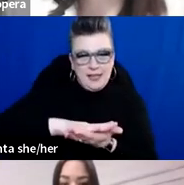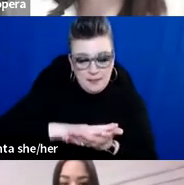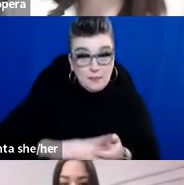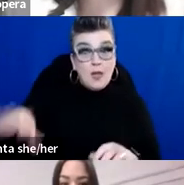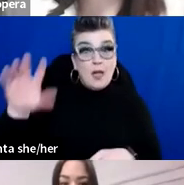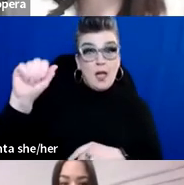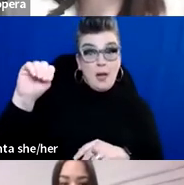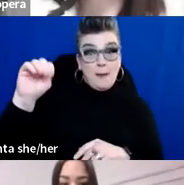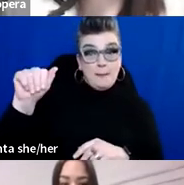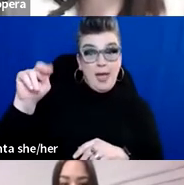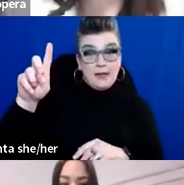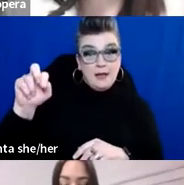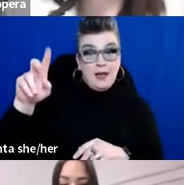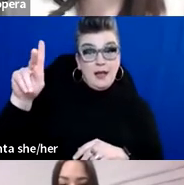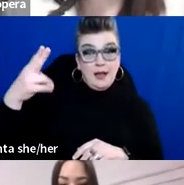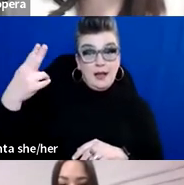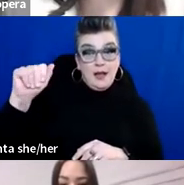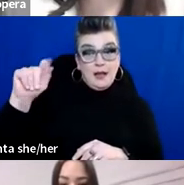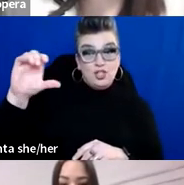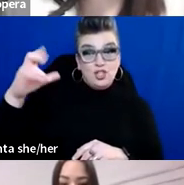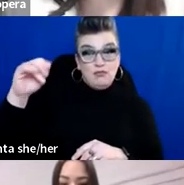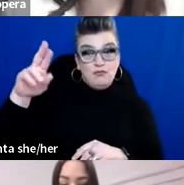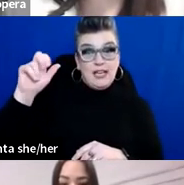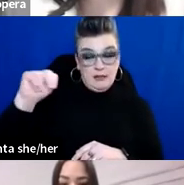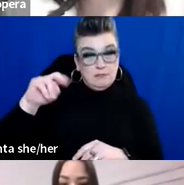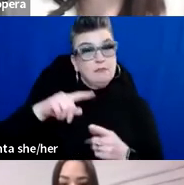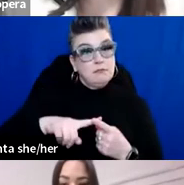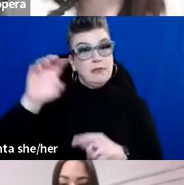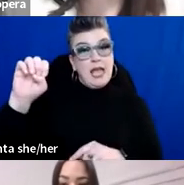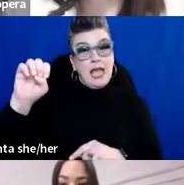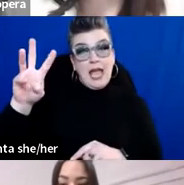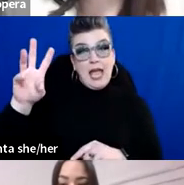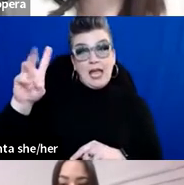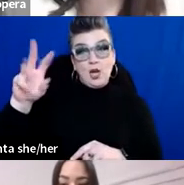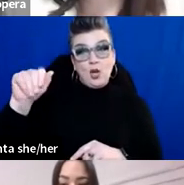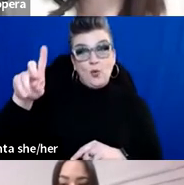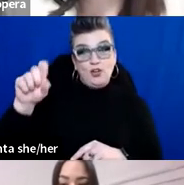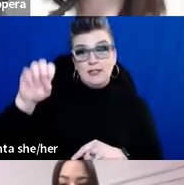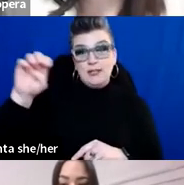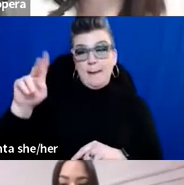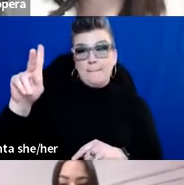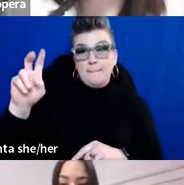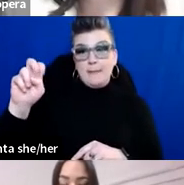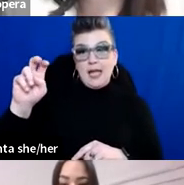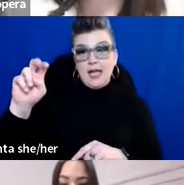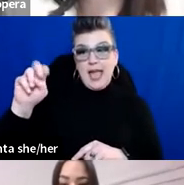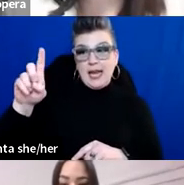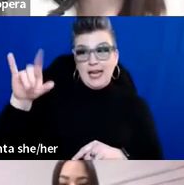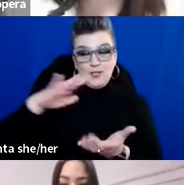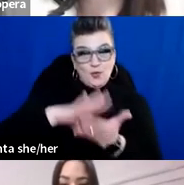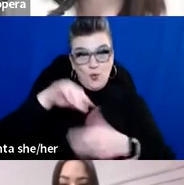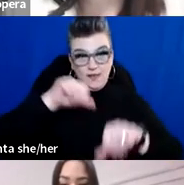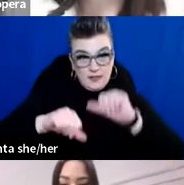khachirian a health teacher at the edwards m kennedy school of health sciences tatanisha